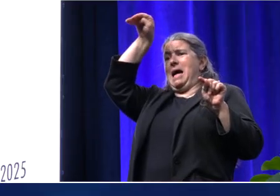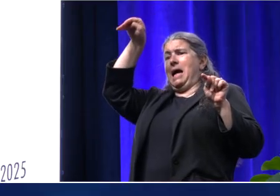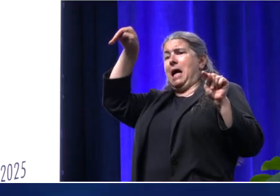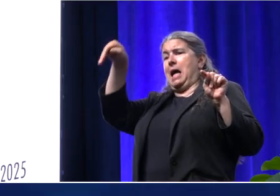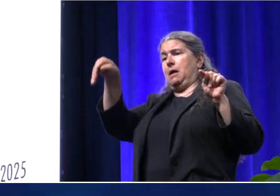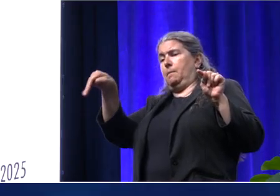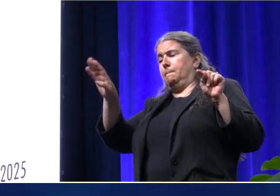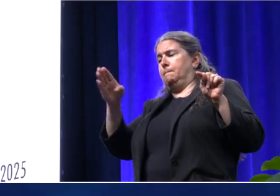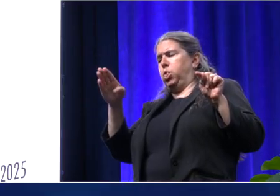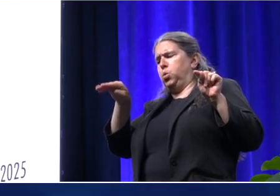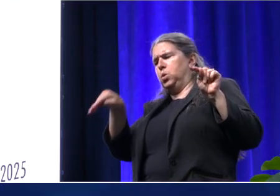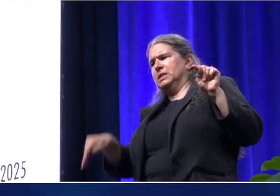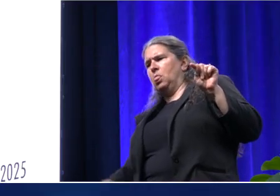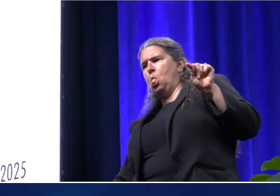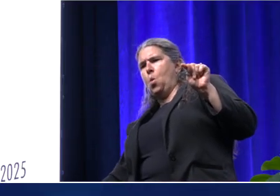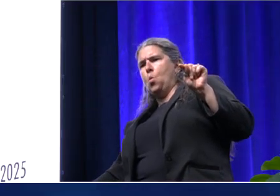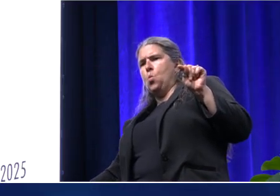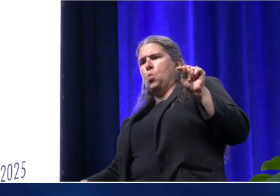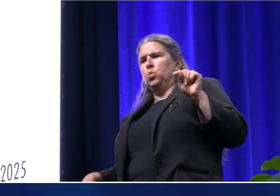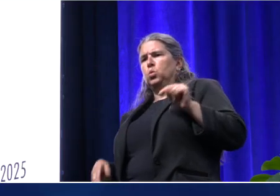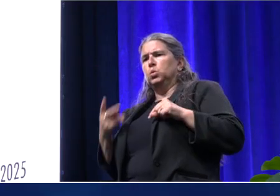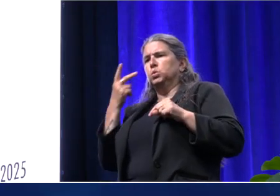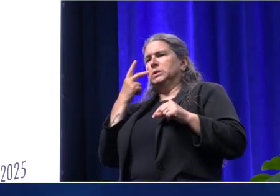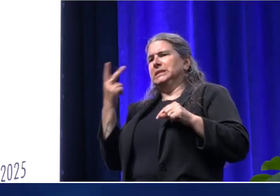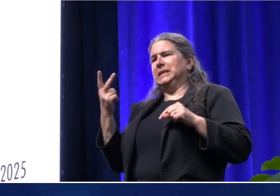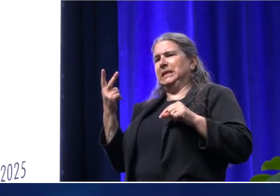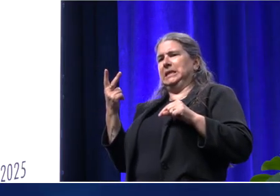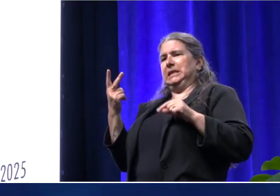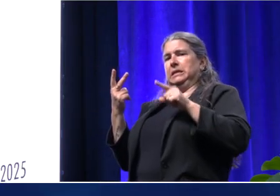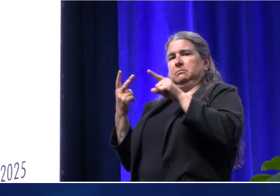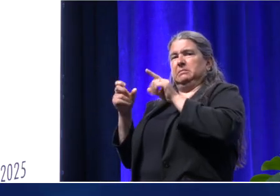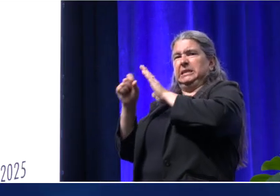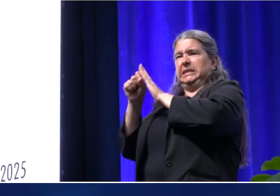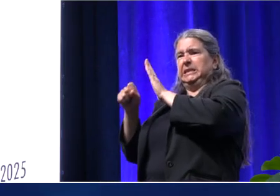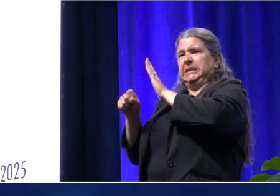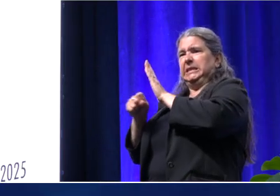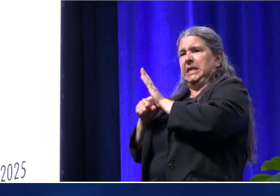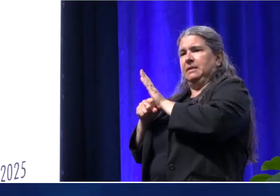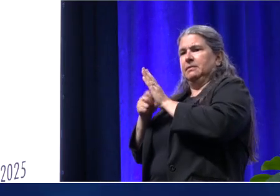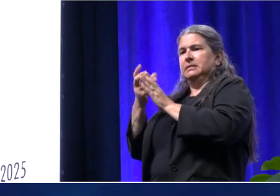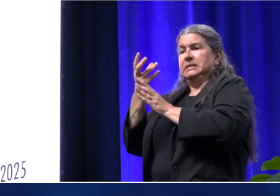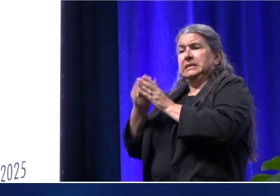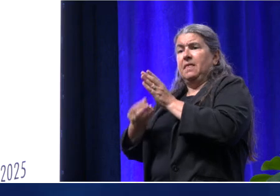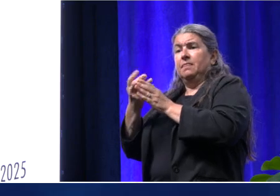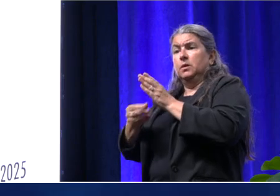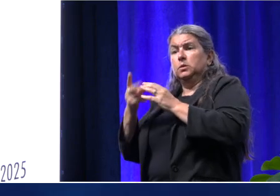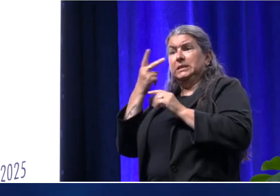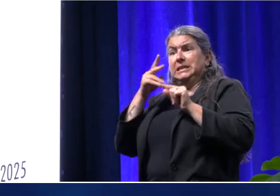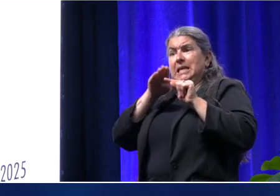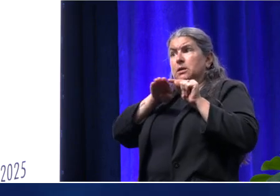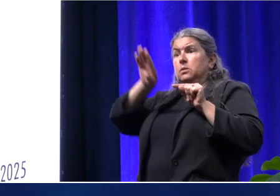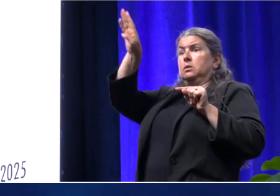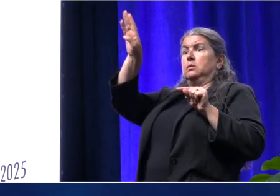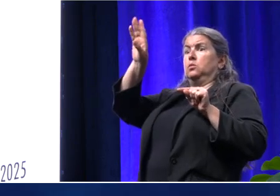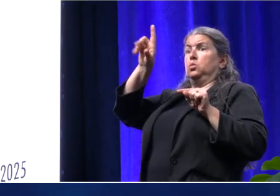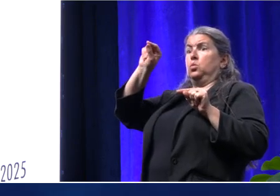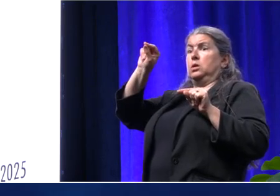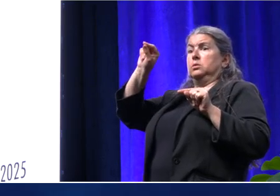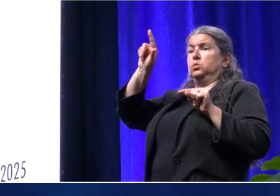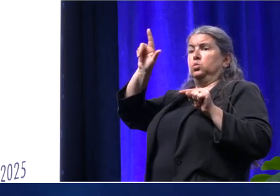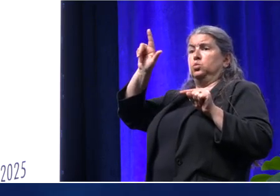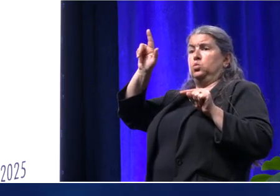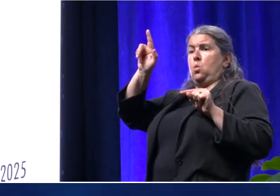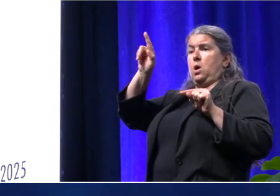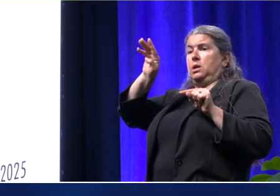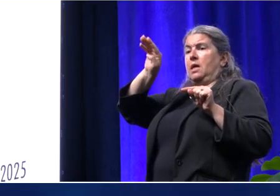per month in that state. So what we see is overdose deaths peaked in 2021, 22 in Maryland, and